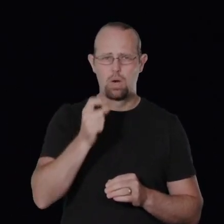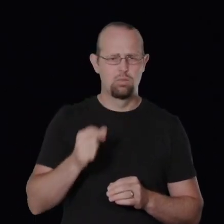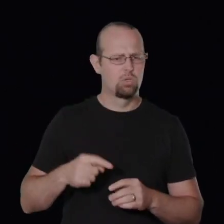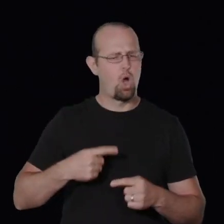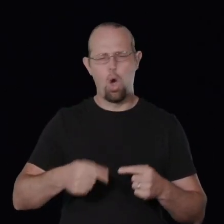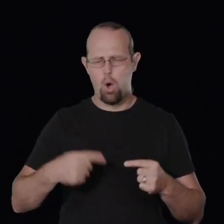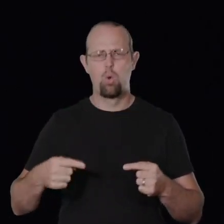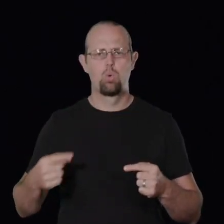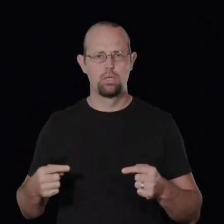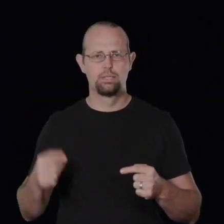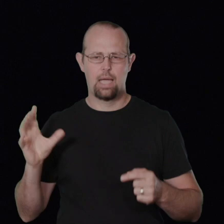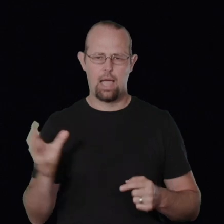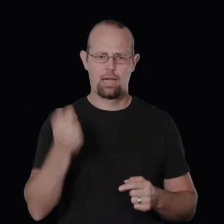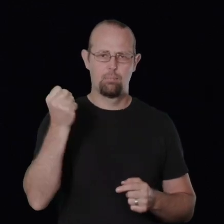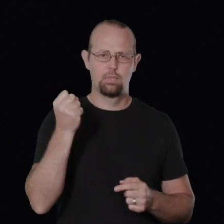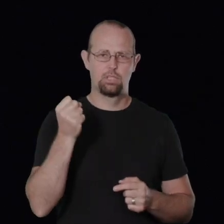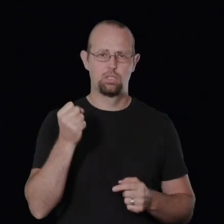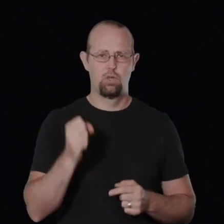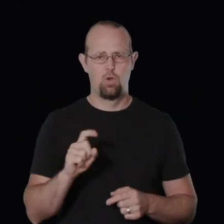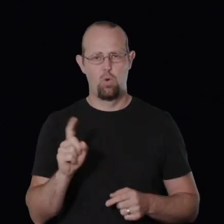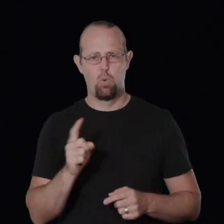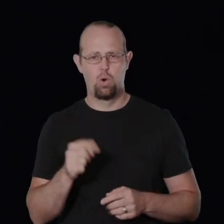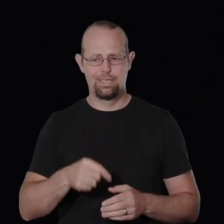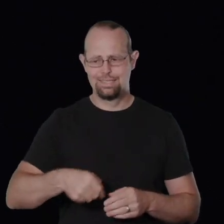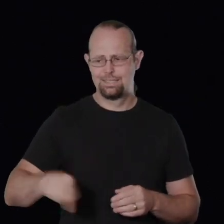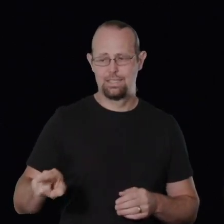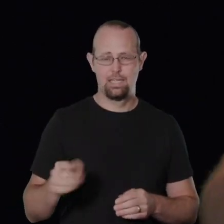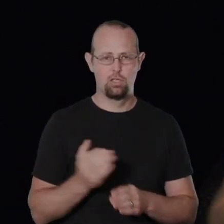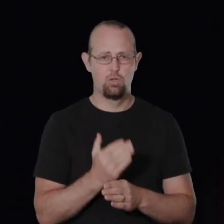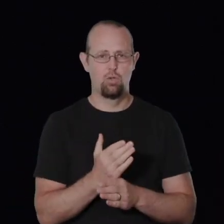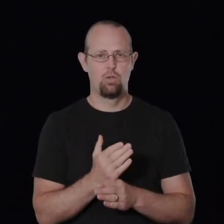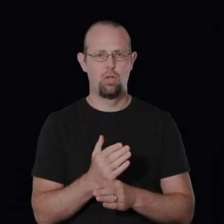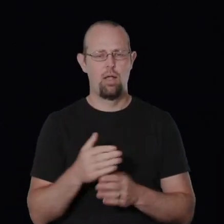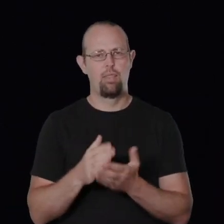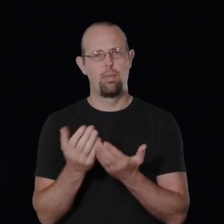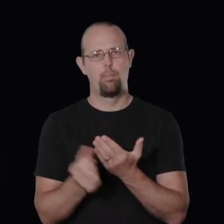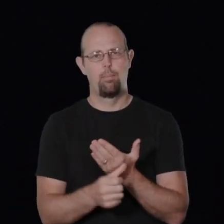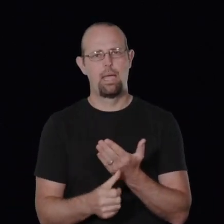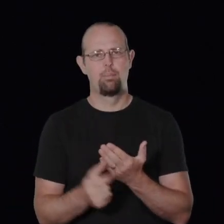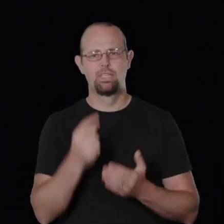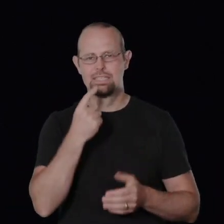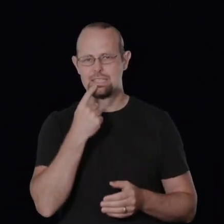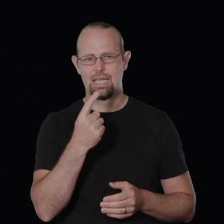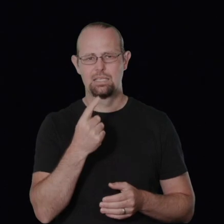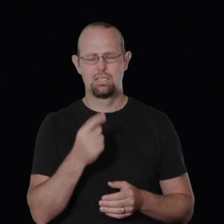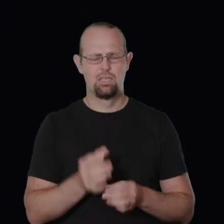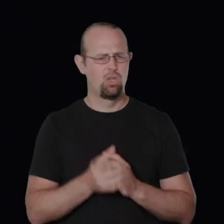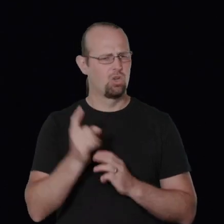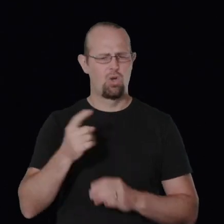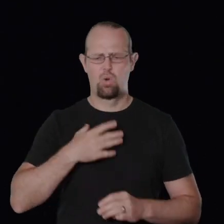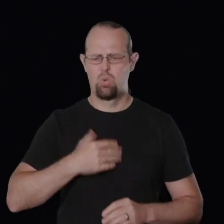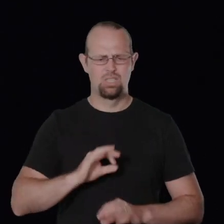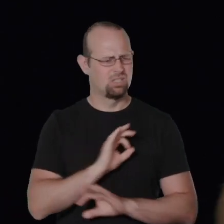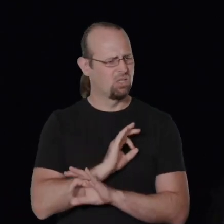Bible says, and maybe you're thinking of that person right now, but the Bible says, God is willing that none should